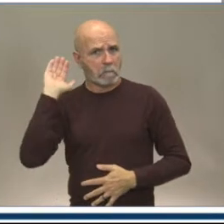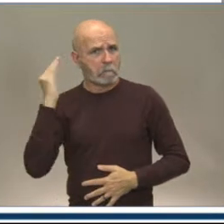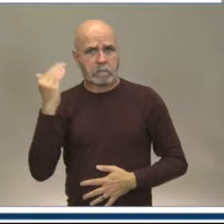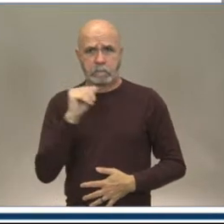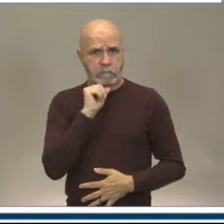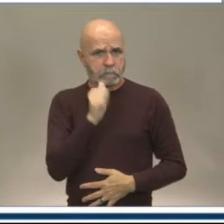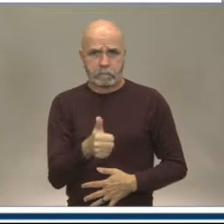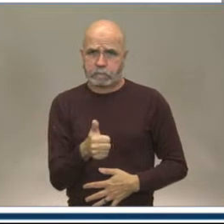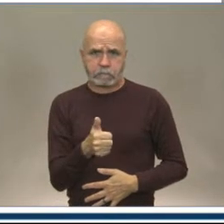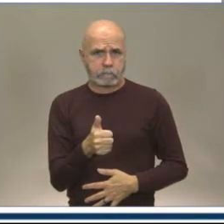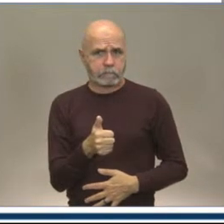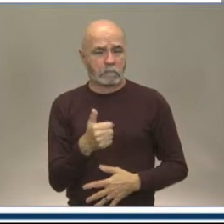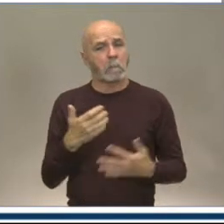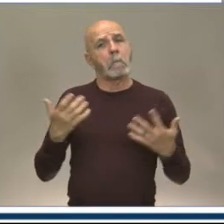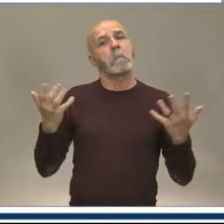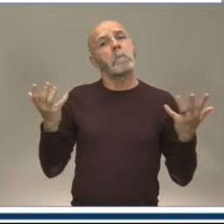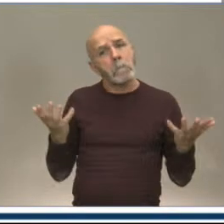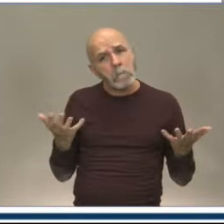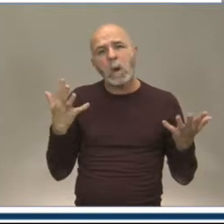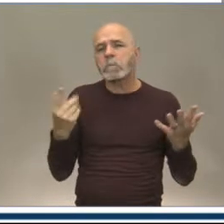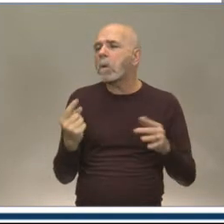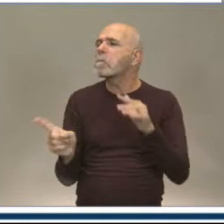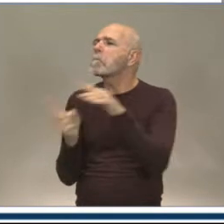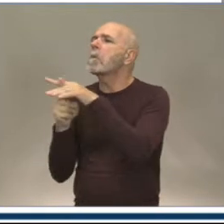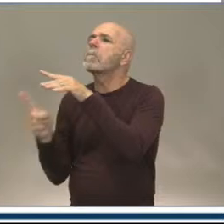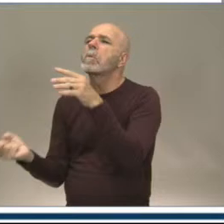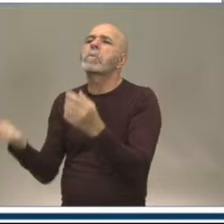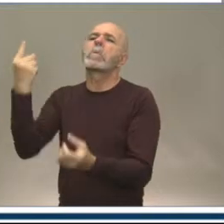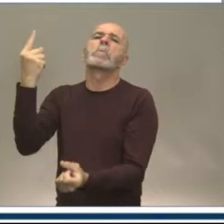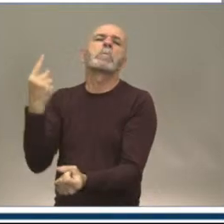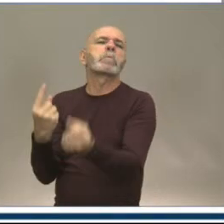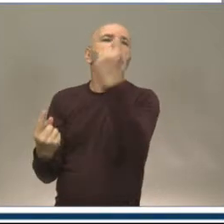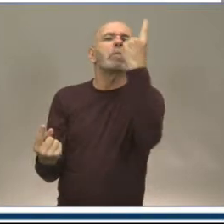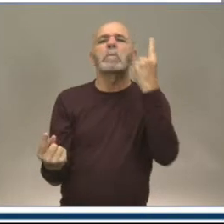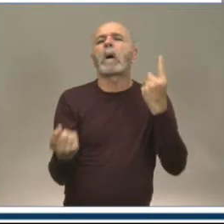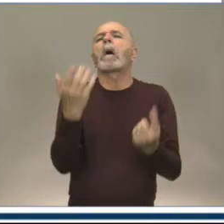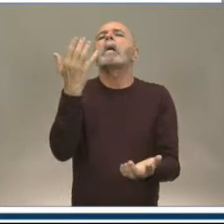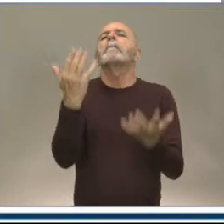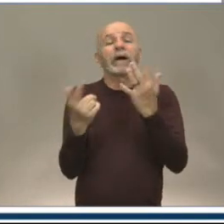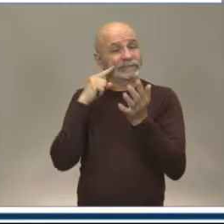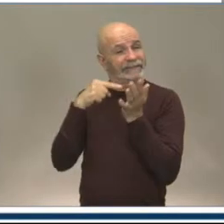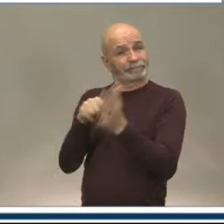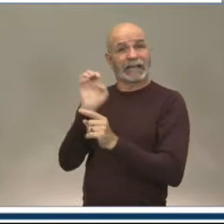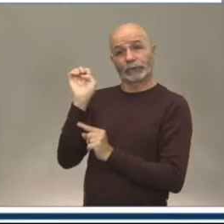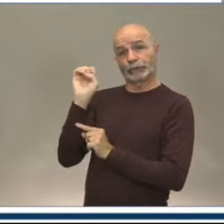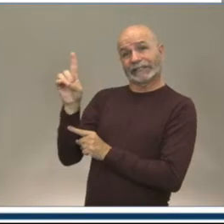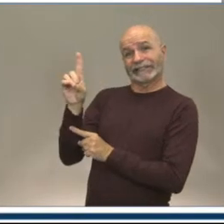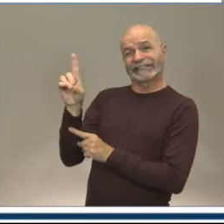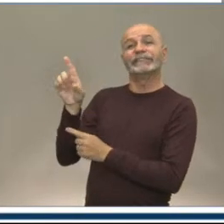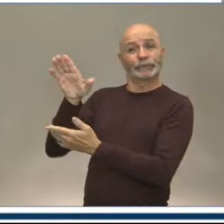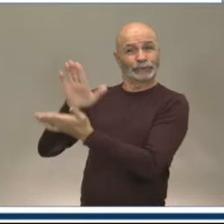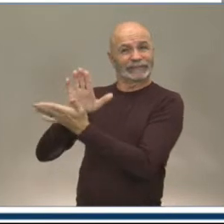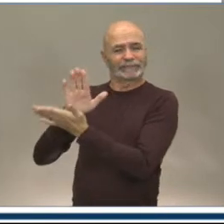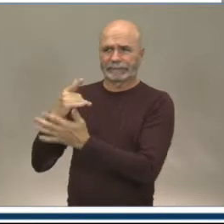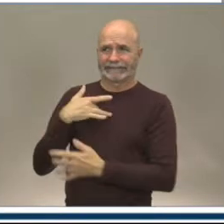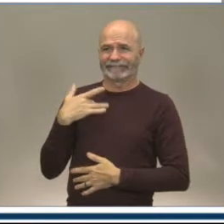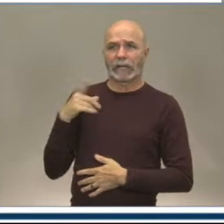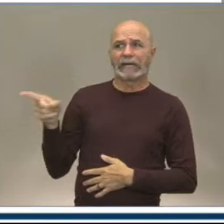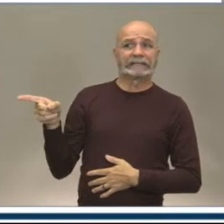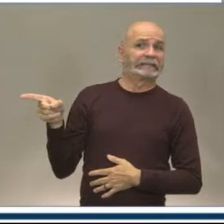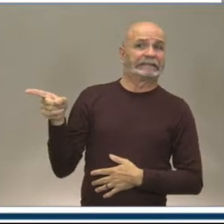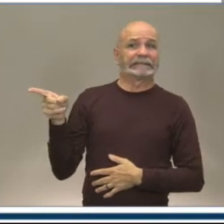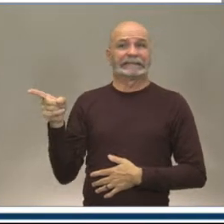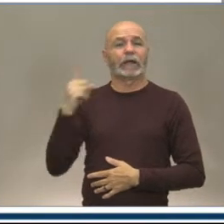to deal with isolated issues. For example, in education, they're anticipating that there could be areas where busing is an